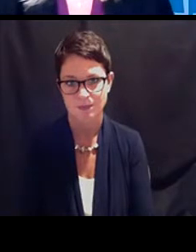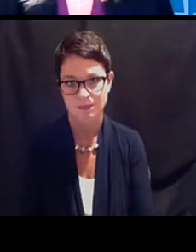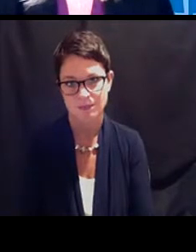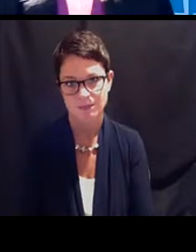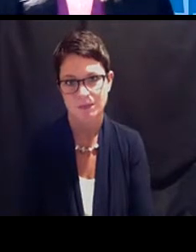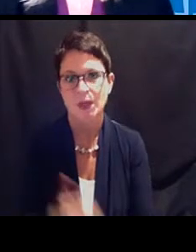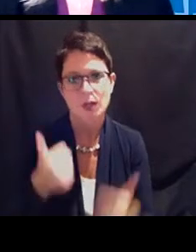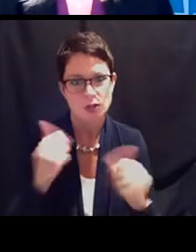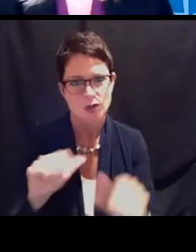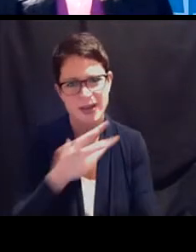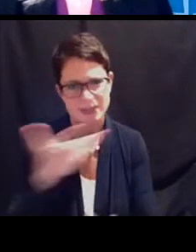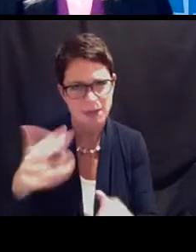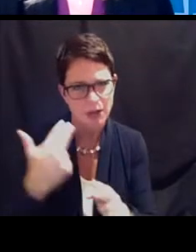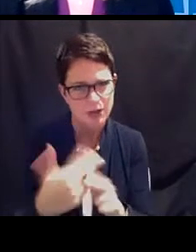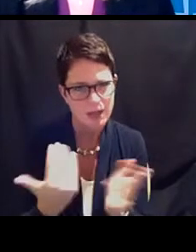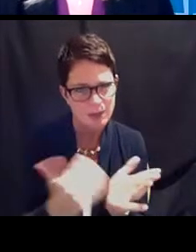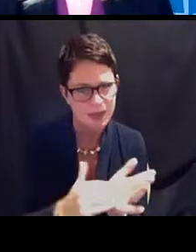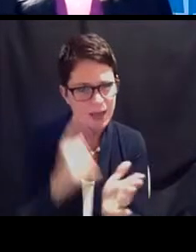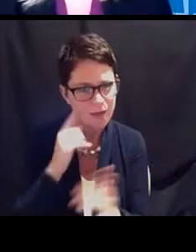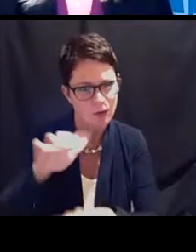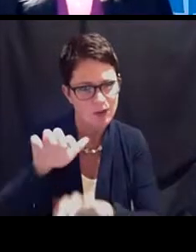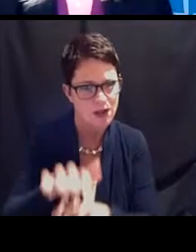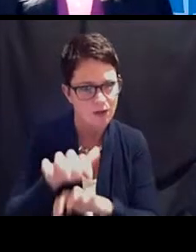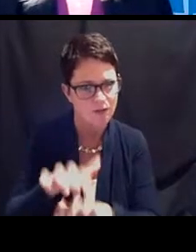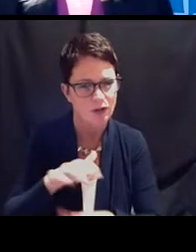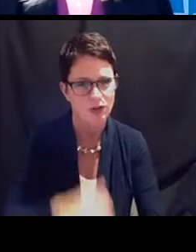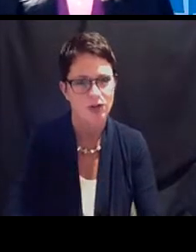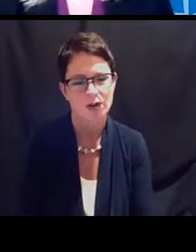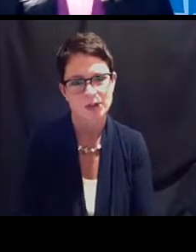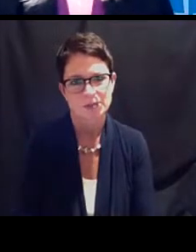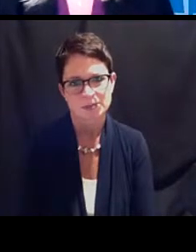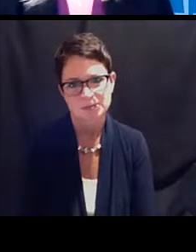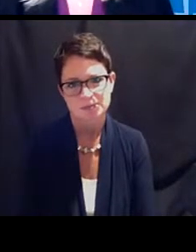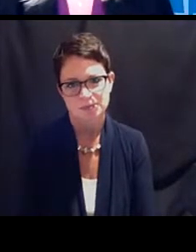Let's try spelling your name once more for the stenographer.